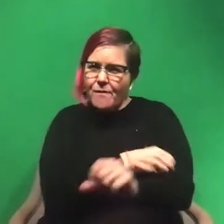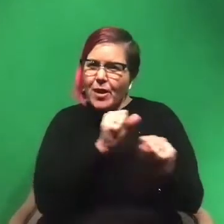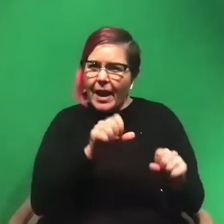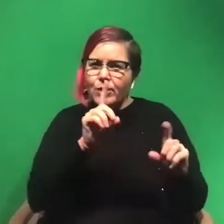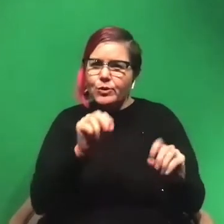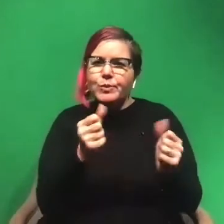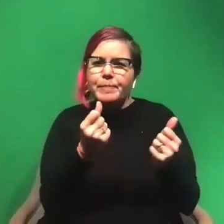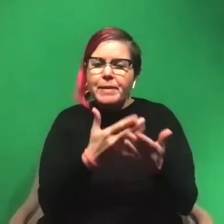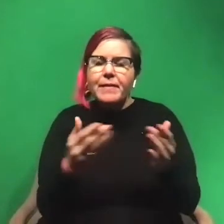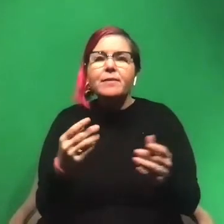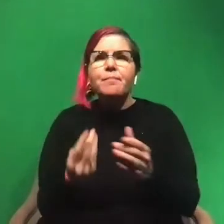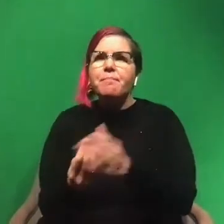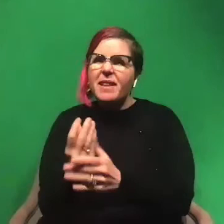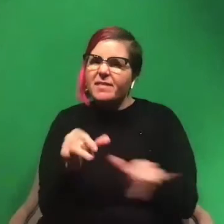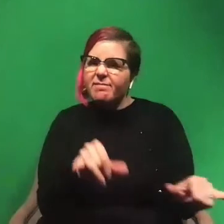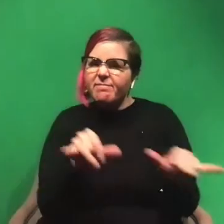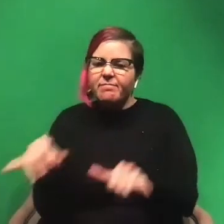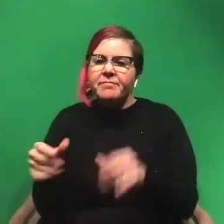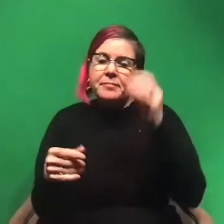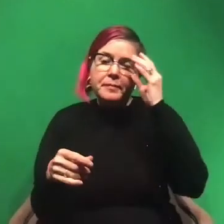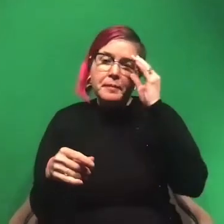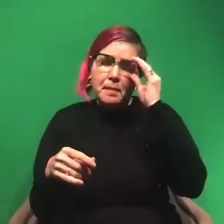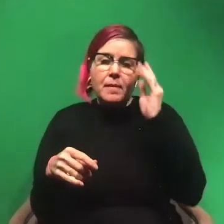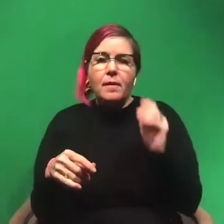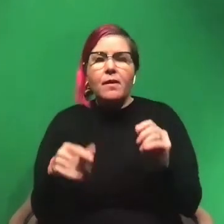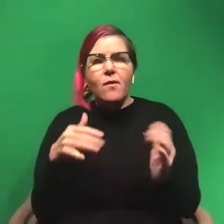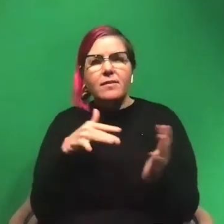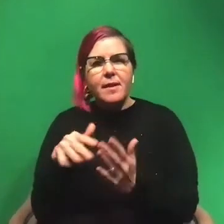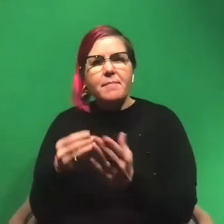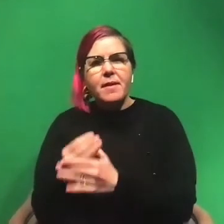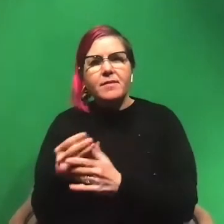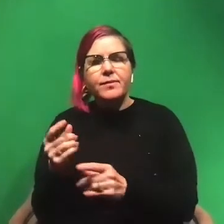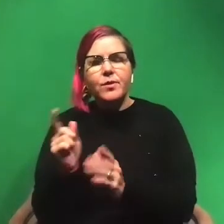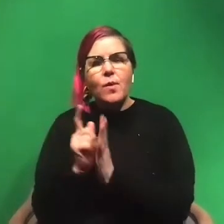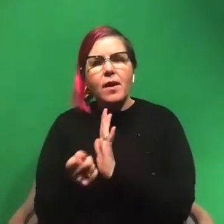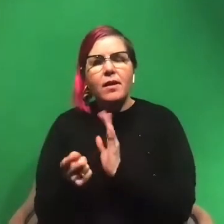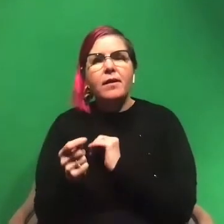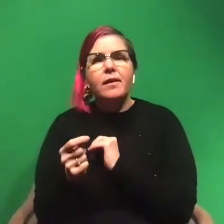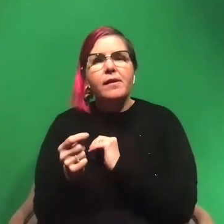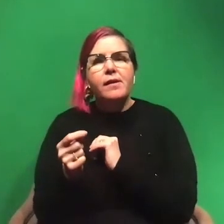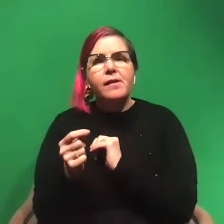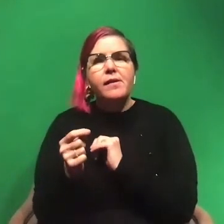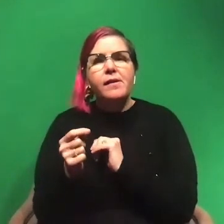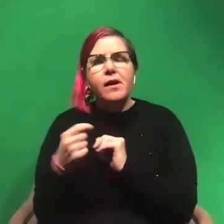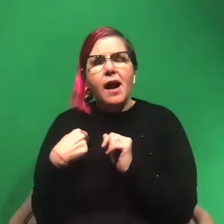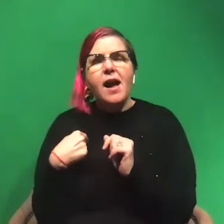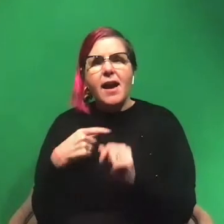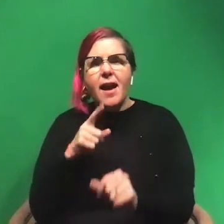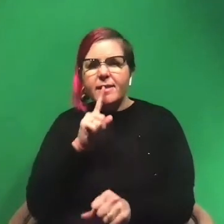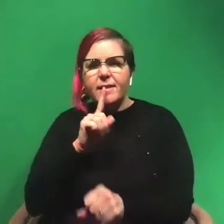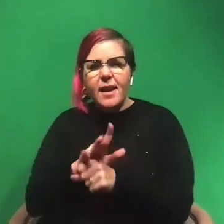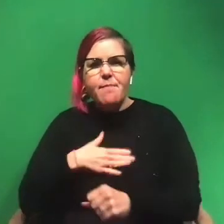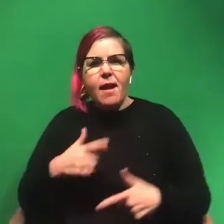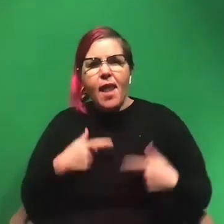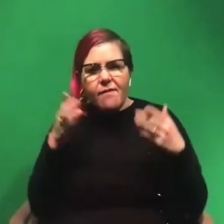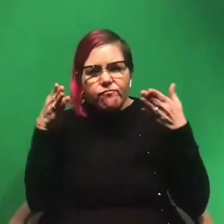fell in love with plants, and I studied them for a while. And it, that probably was the moment when I said, okay, I can dedicate my whole life to studying something